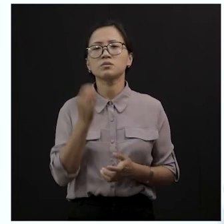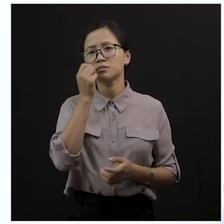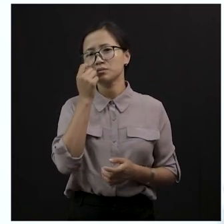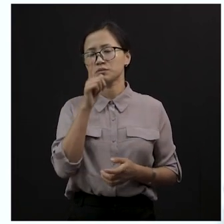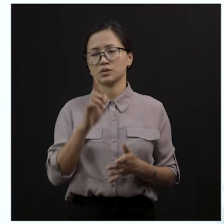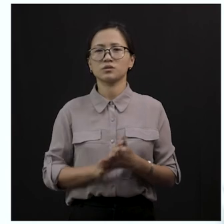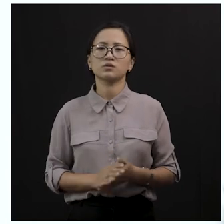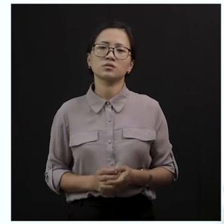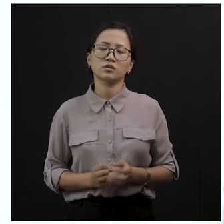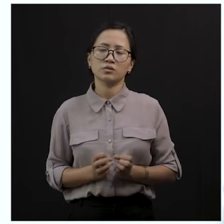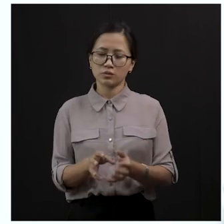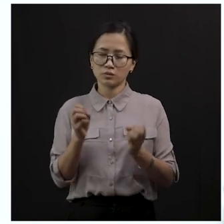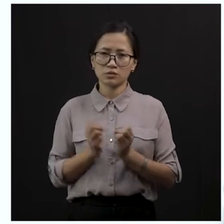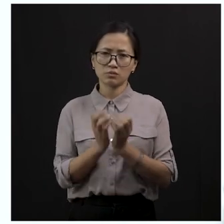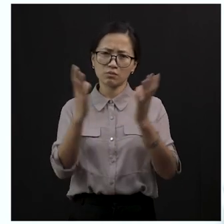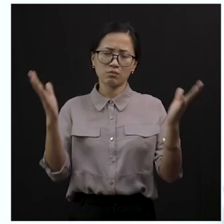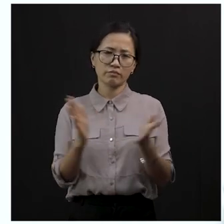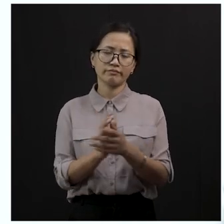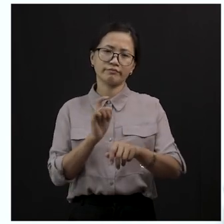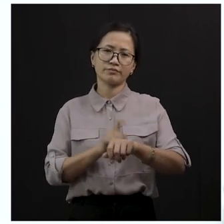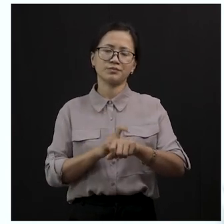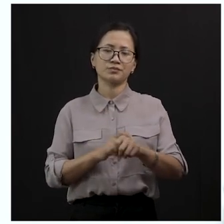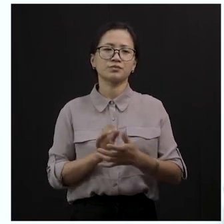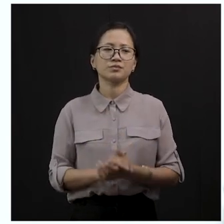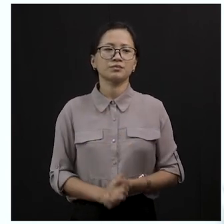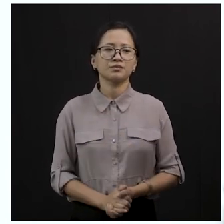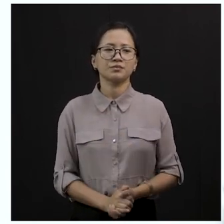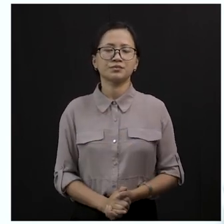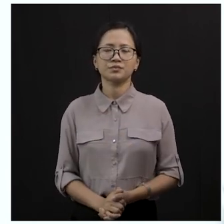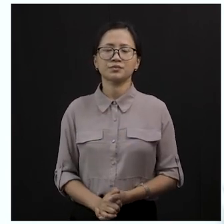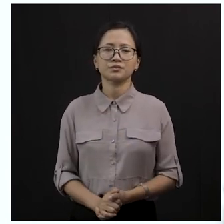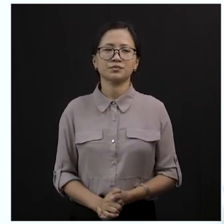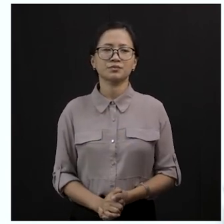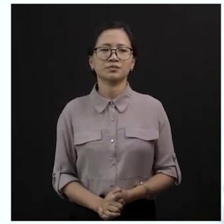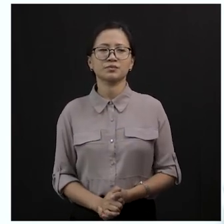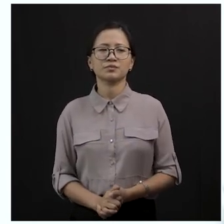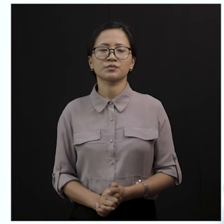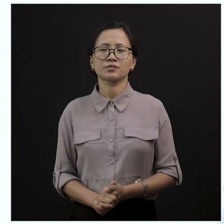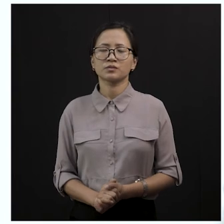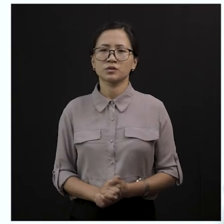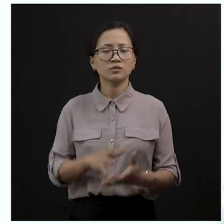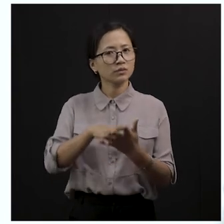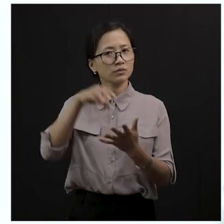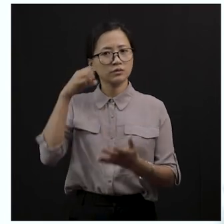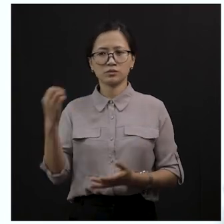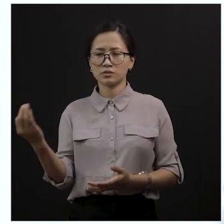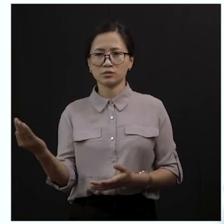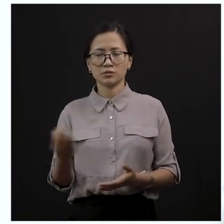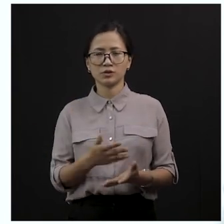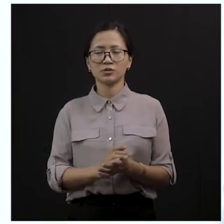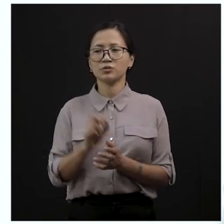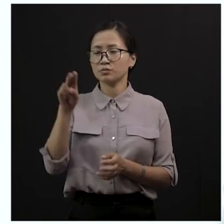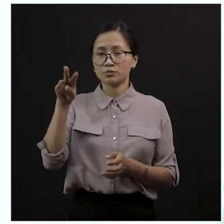without taking more time, right? So that is the advantage of flying. We have learned that. We also have learned some new